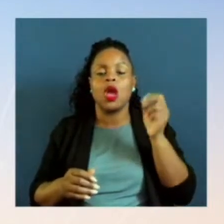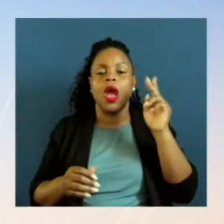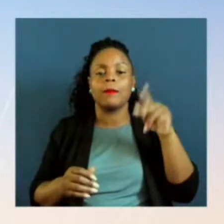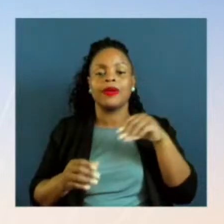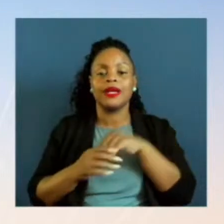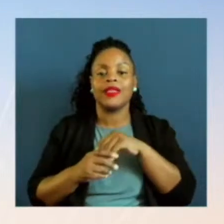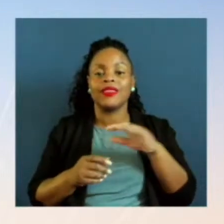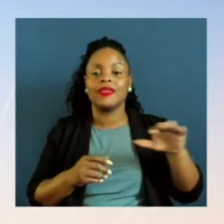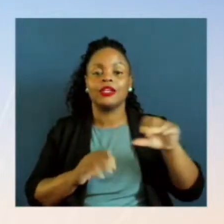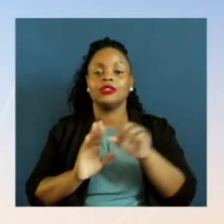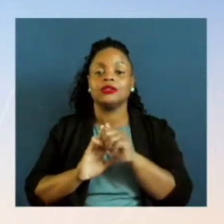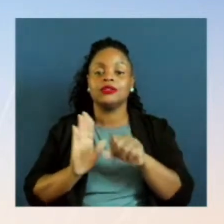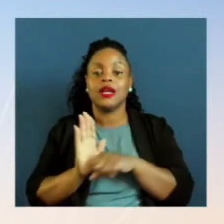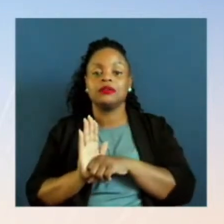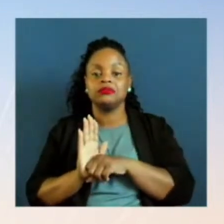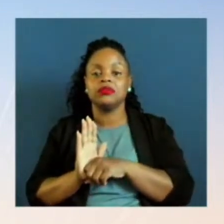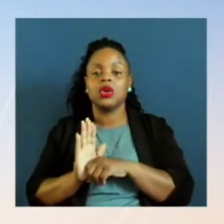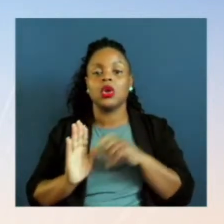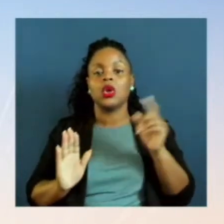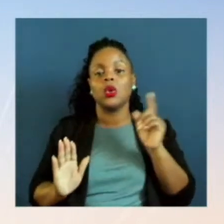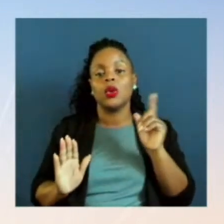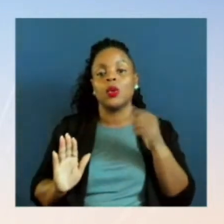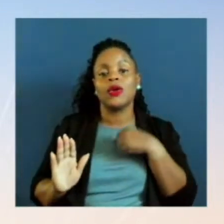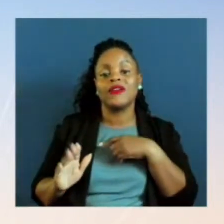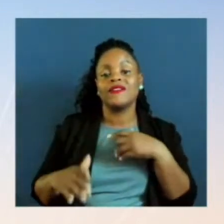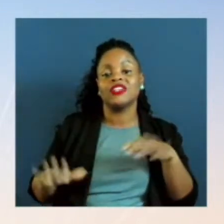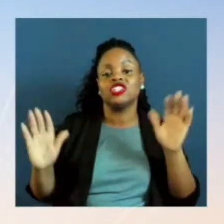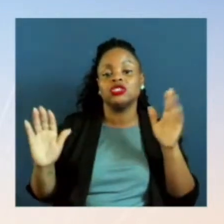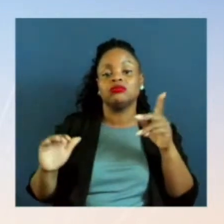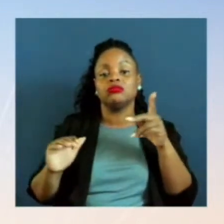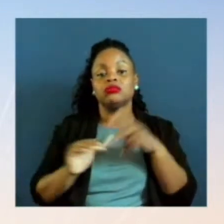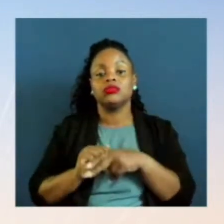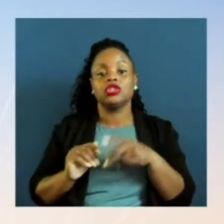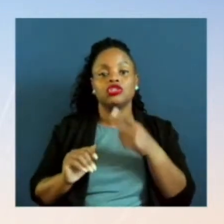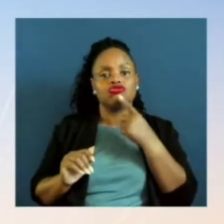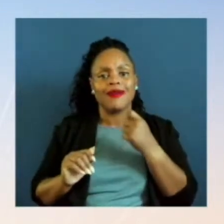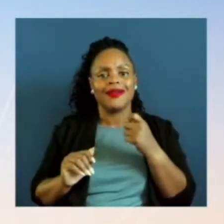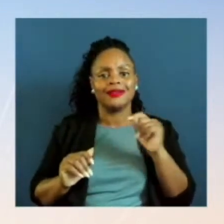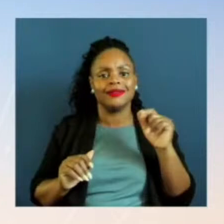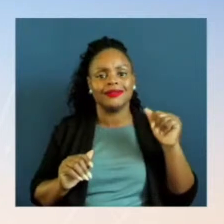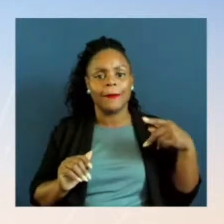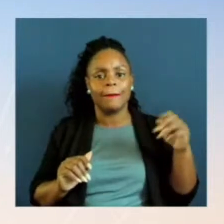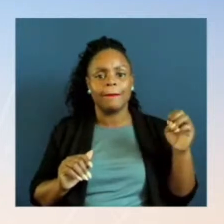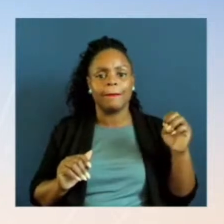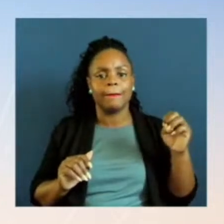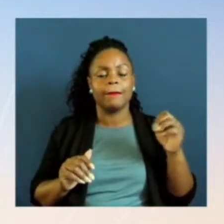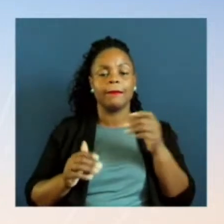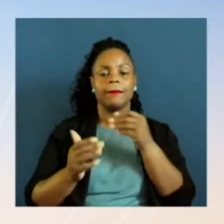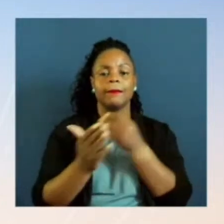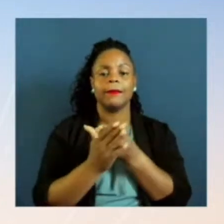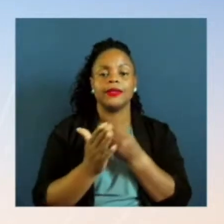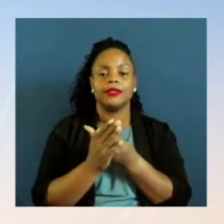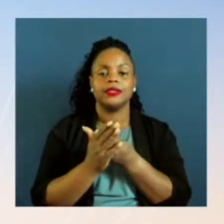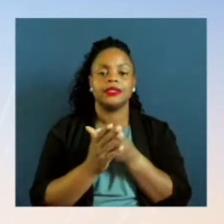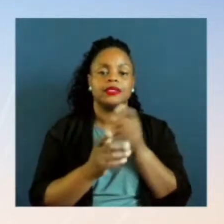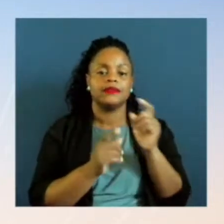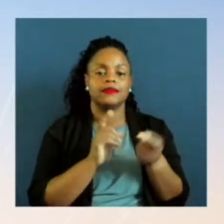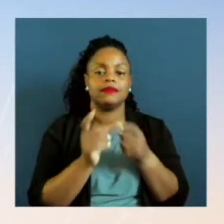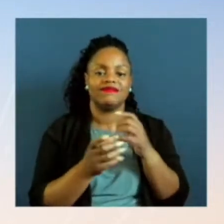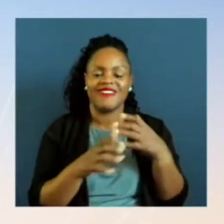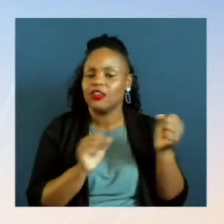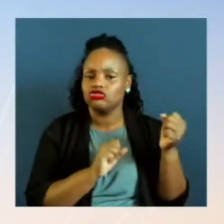expedited the funding going out in states. So we've seen successes on that front. What's important to note here is that the